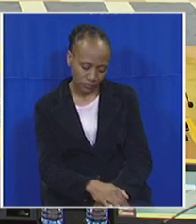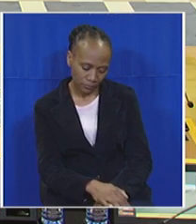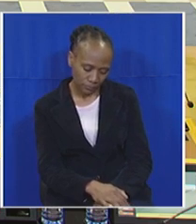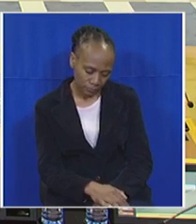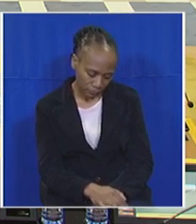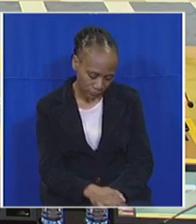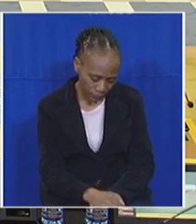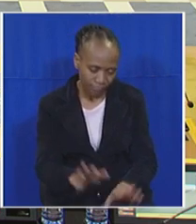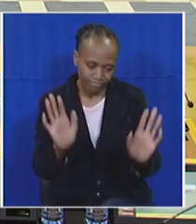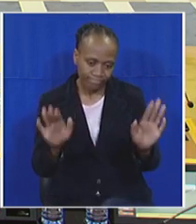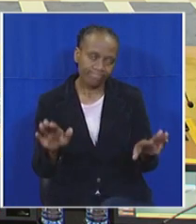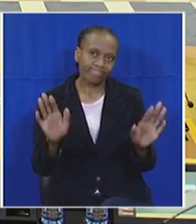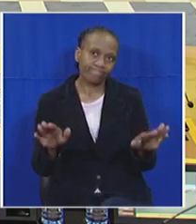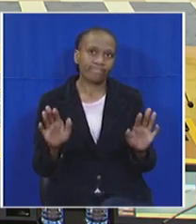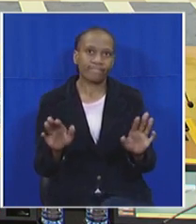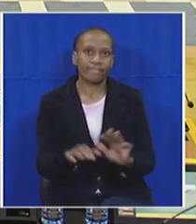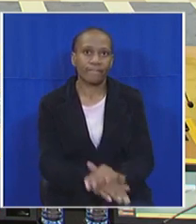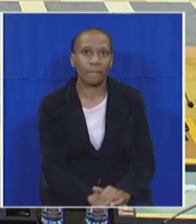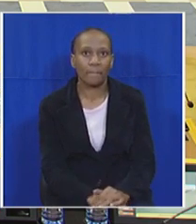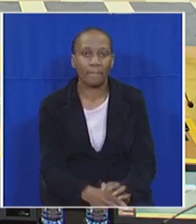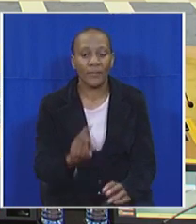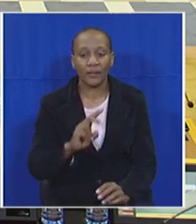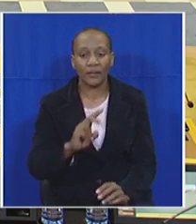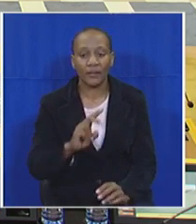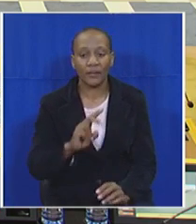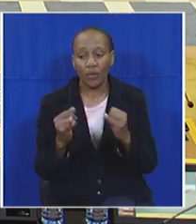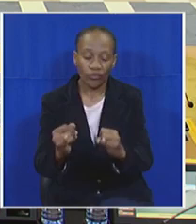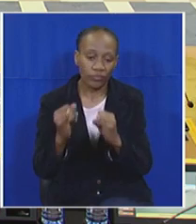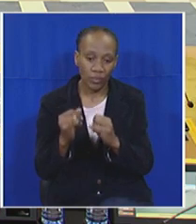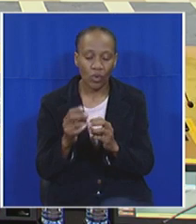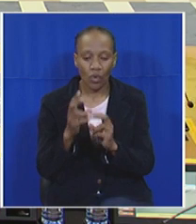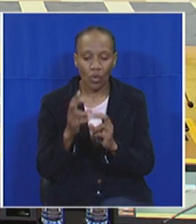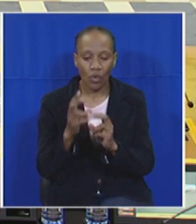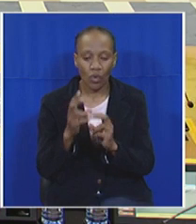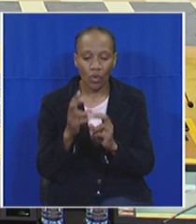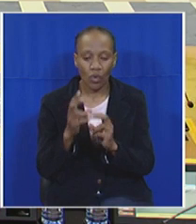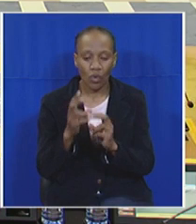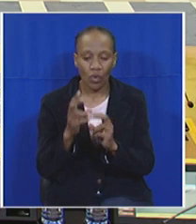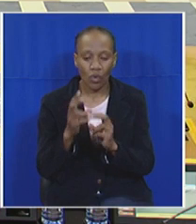Order, honorable members. The next speaker is Honorable Barra.